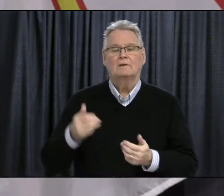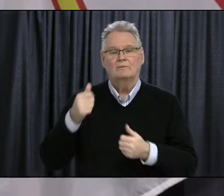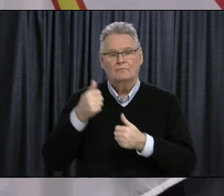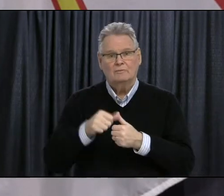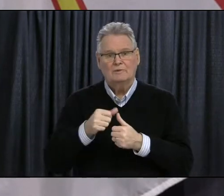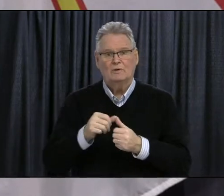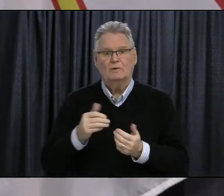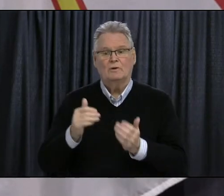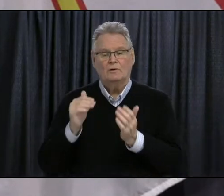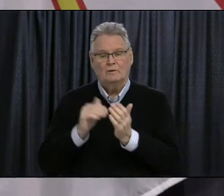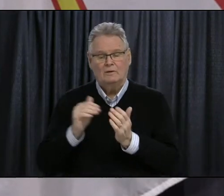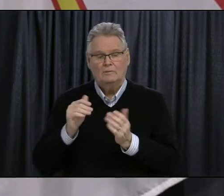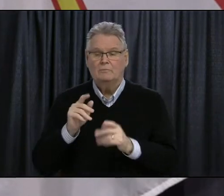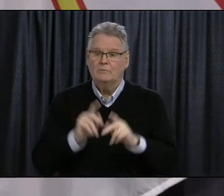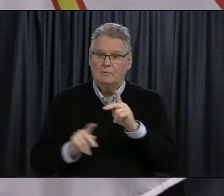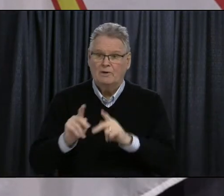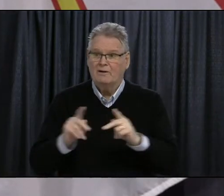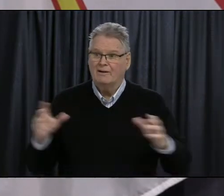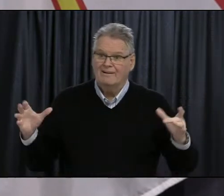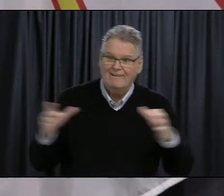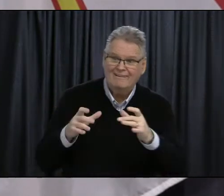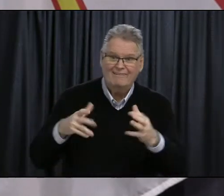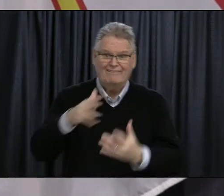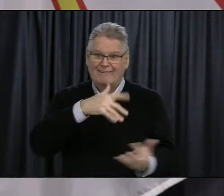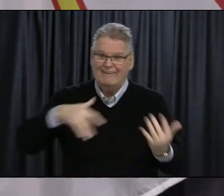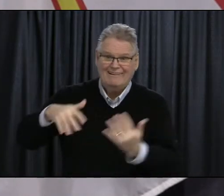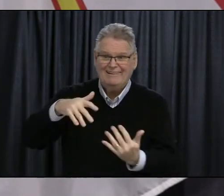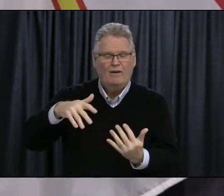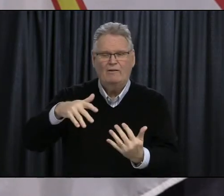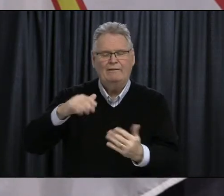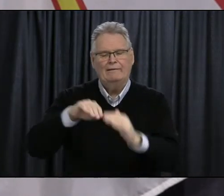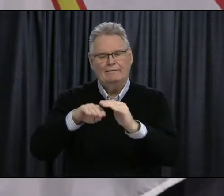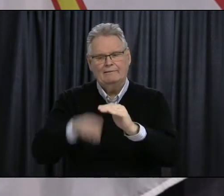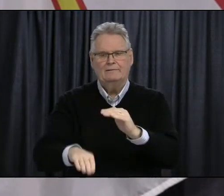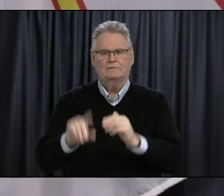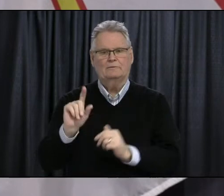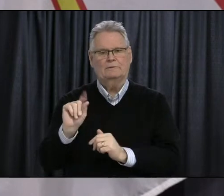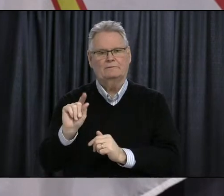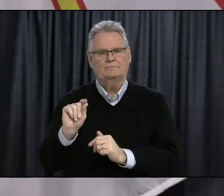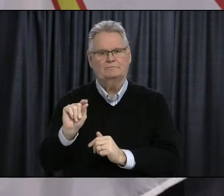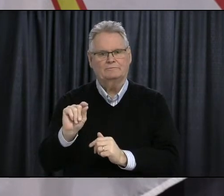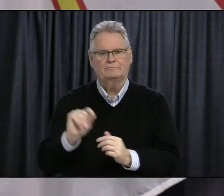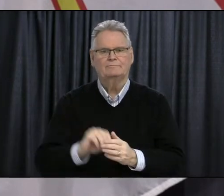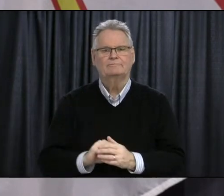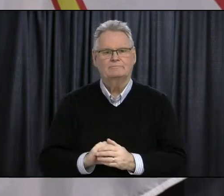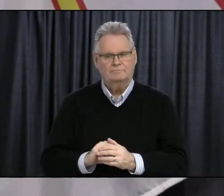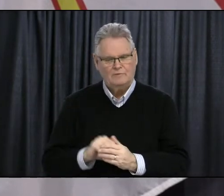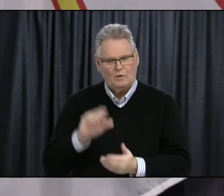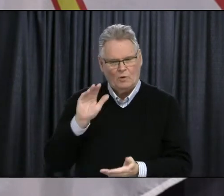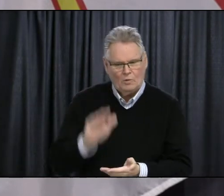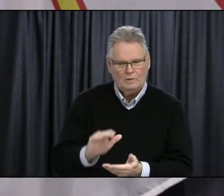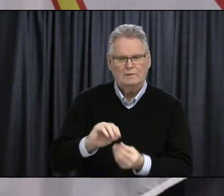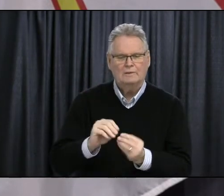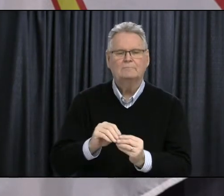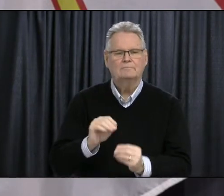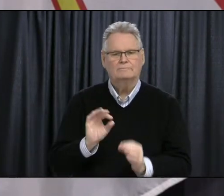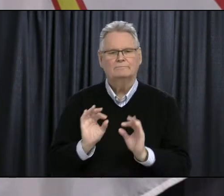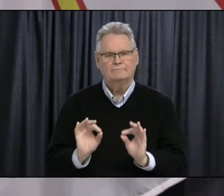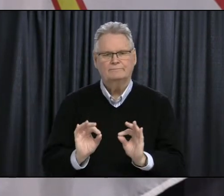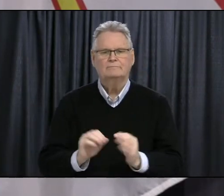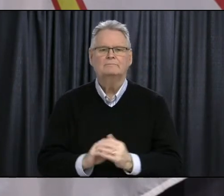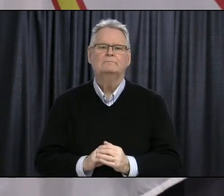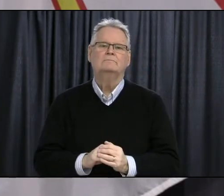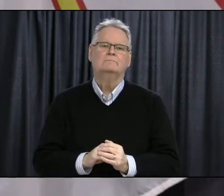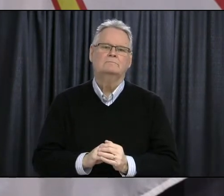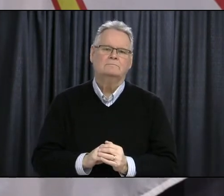interact with them, the setting you interact with them, how close in proximity you interact with them, and how long in duration the